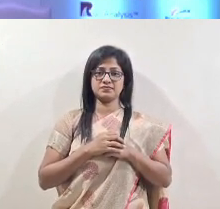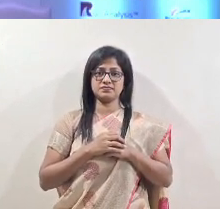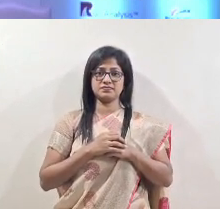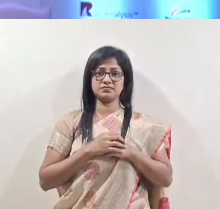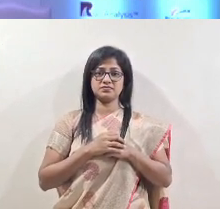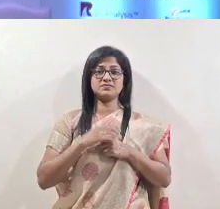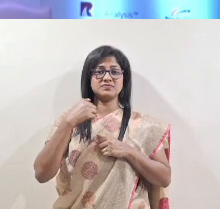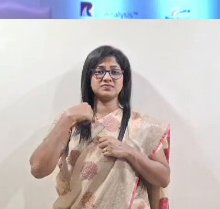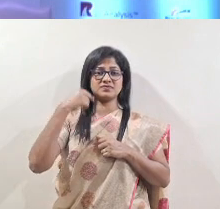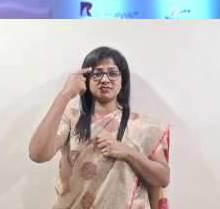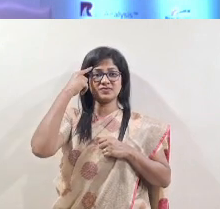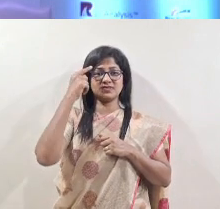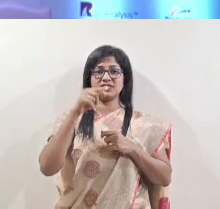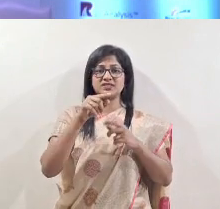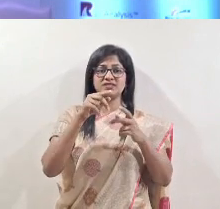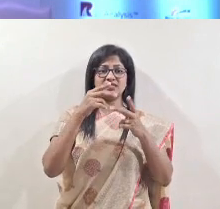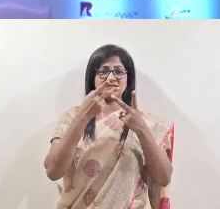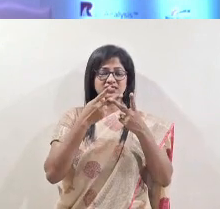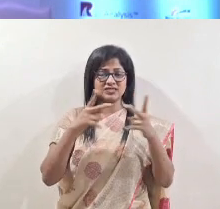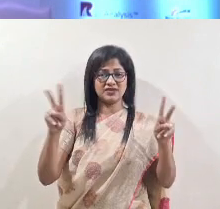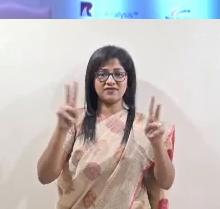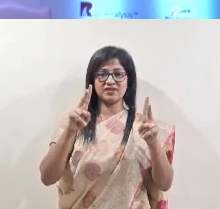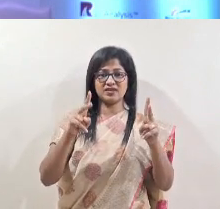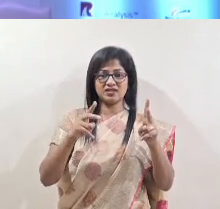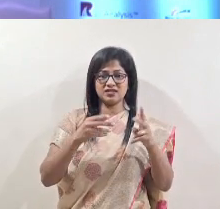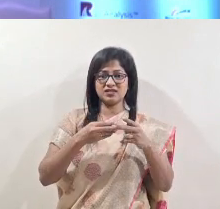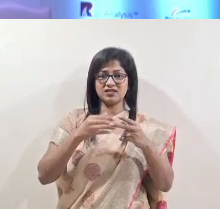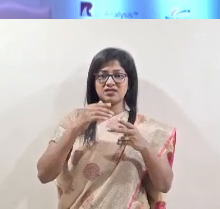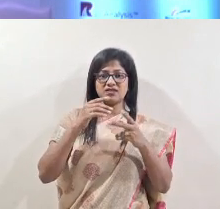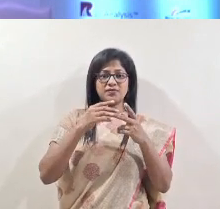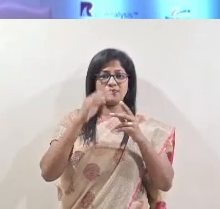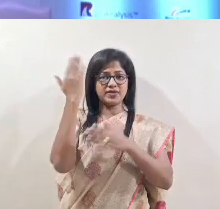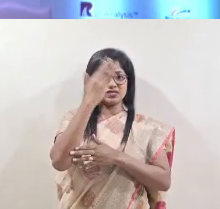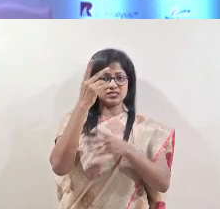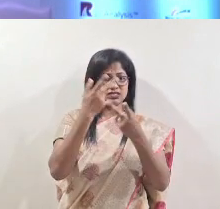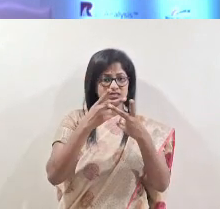I think this is the different presentation which I gave today.